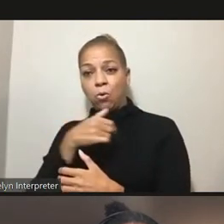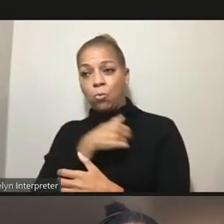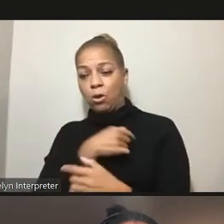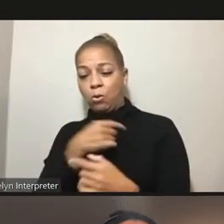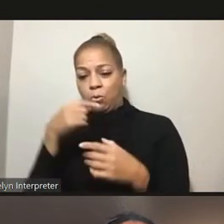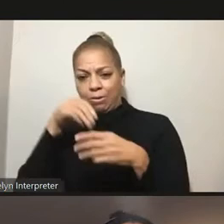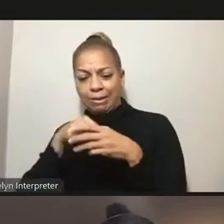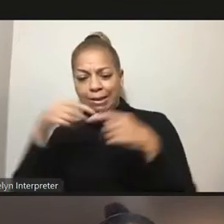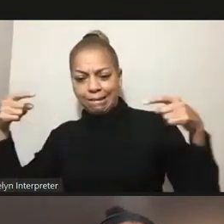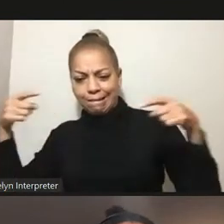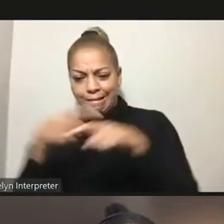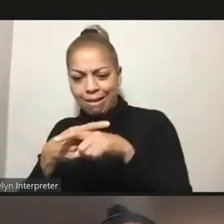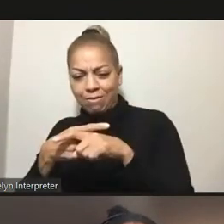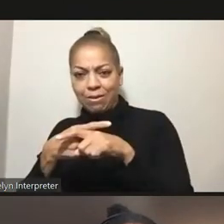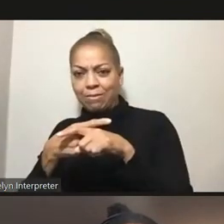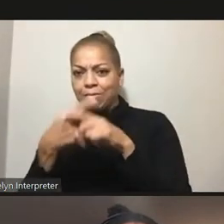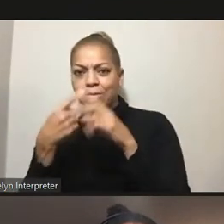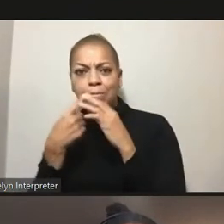one.